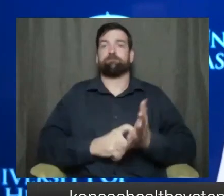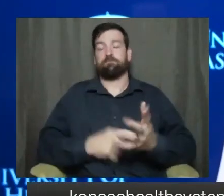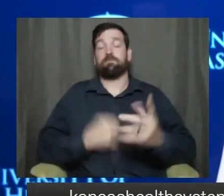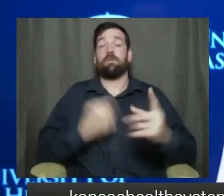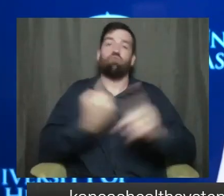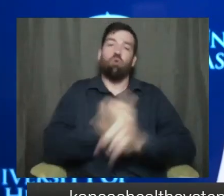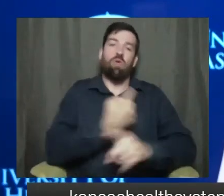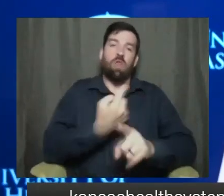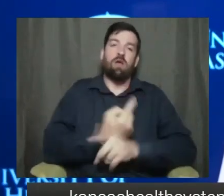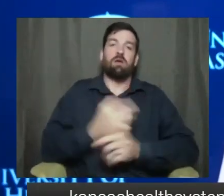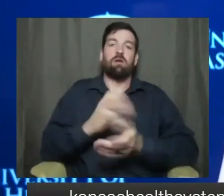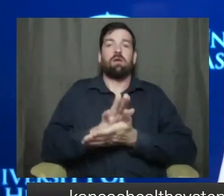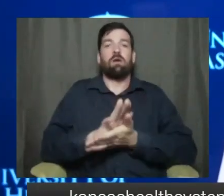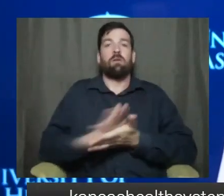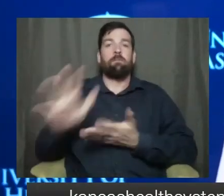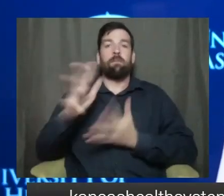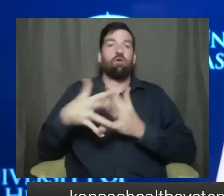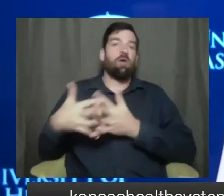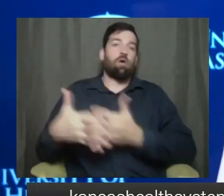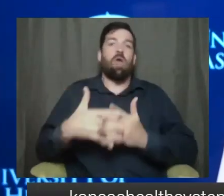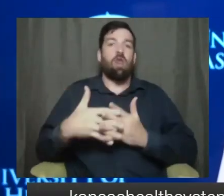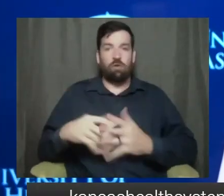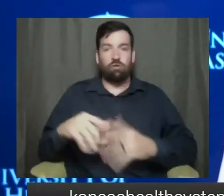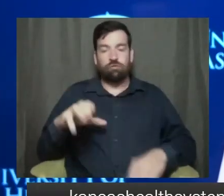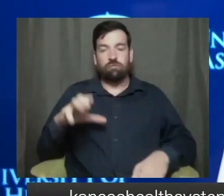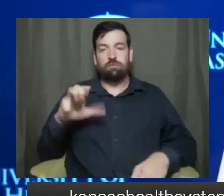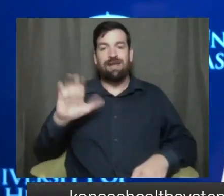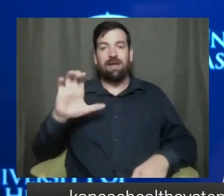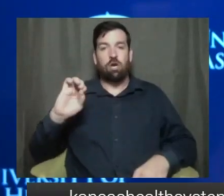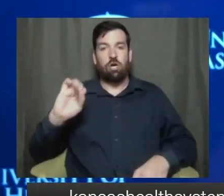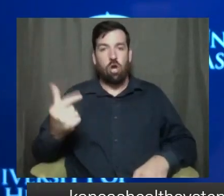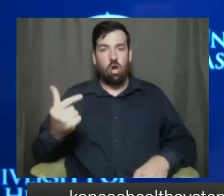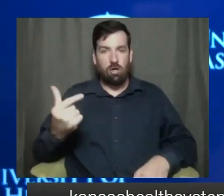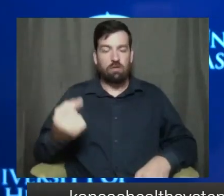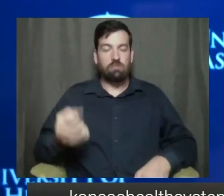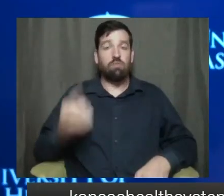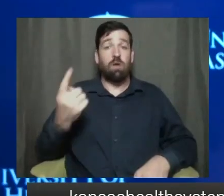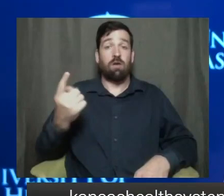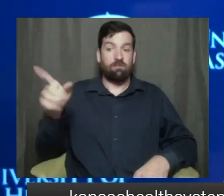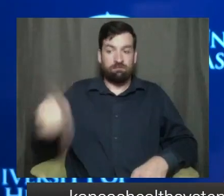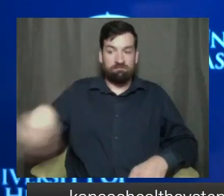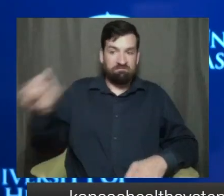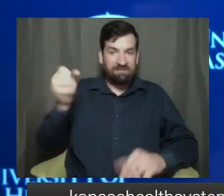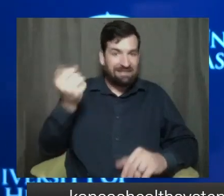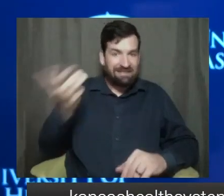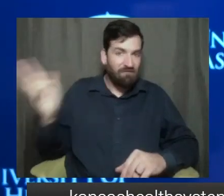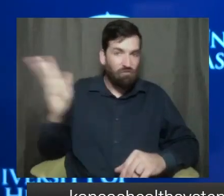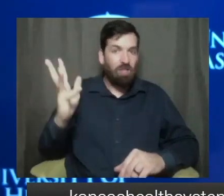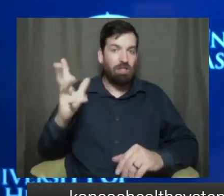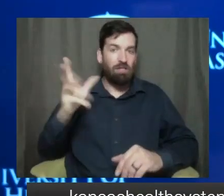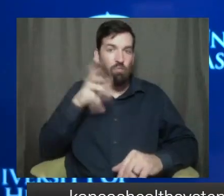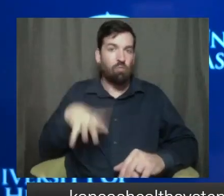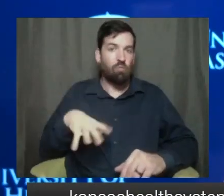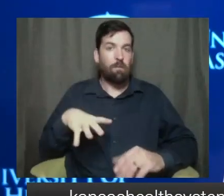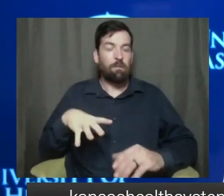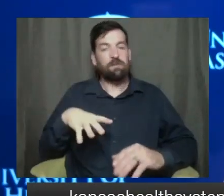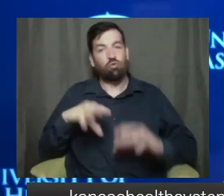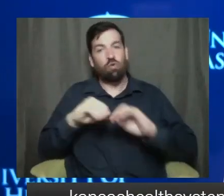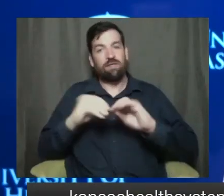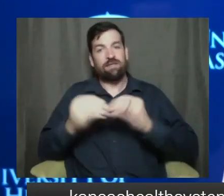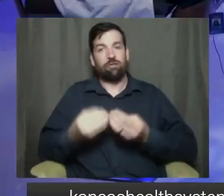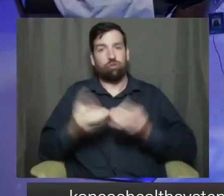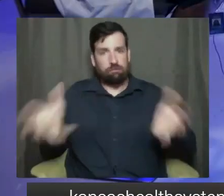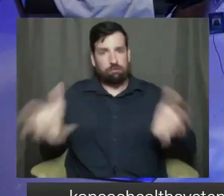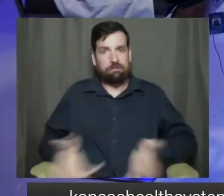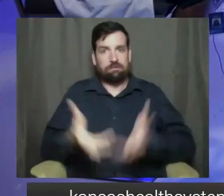College of Obstetricians and Gynecologists is one of a number of women's health organizations that's leading the charge for more immunizations.